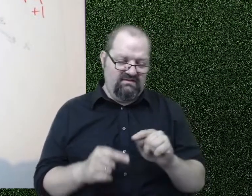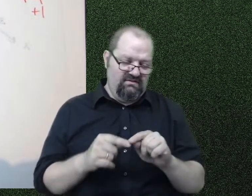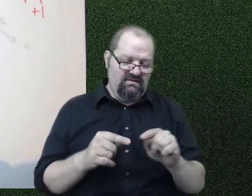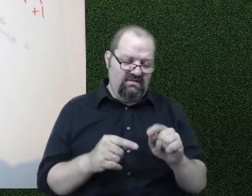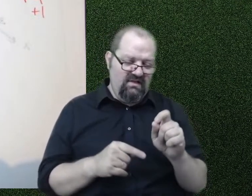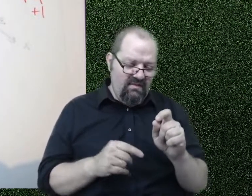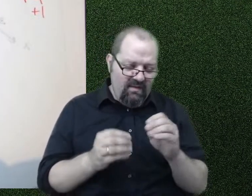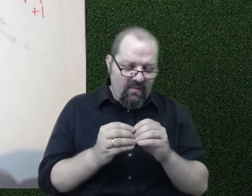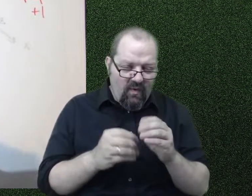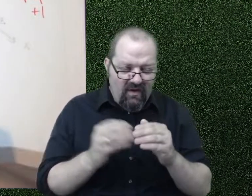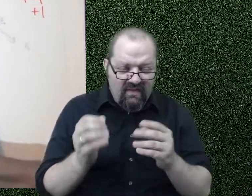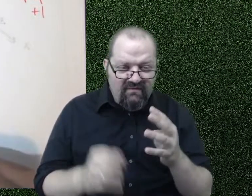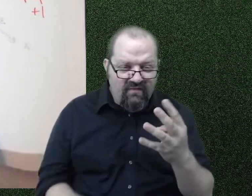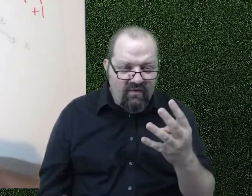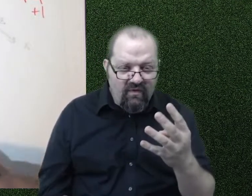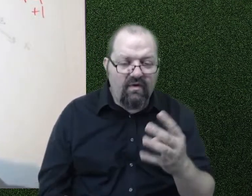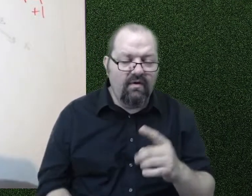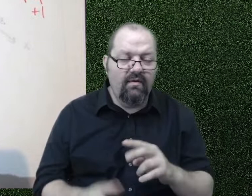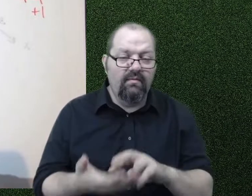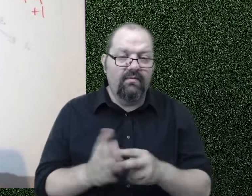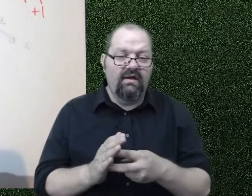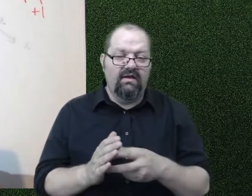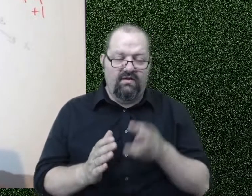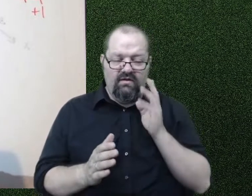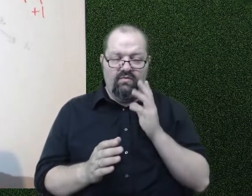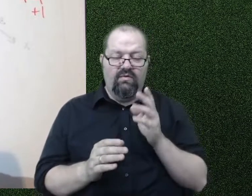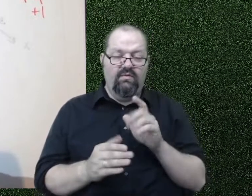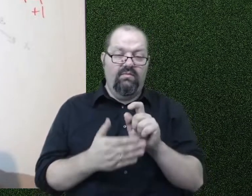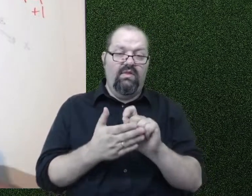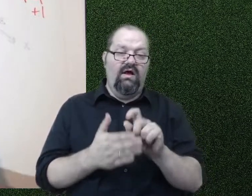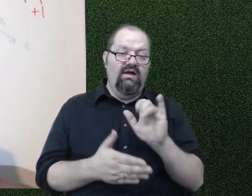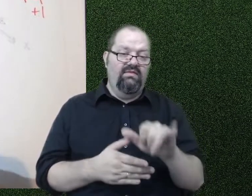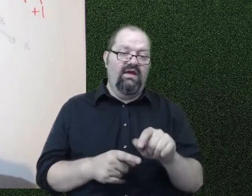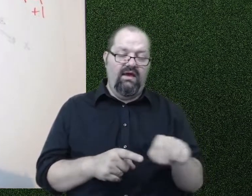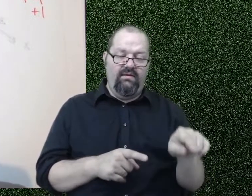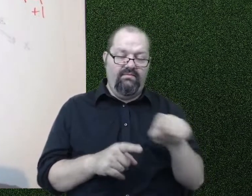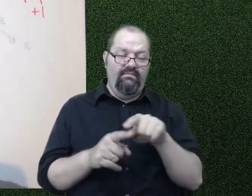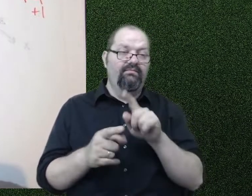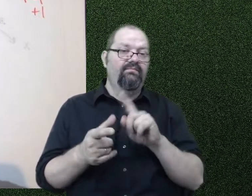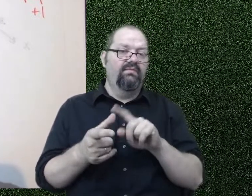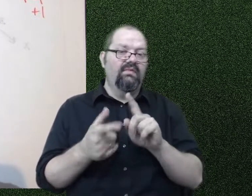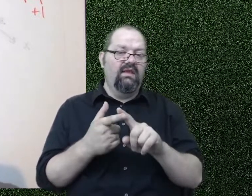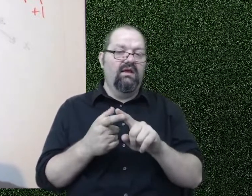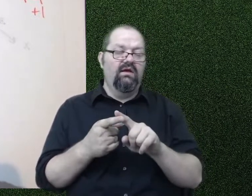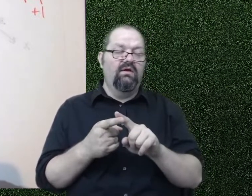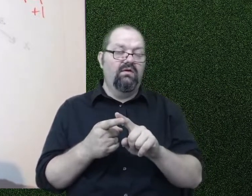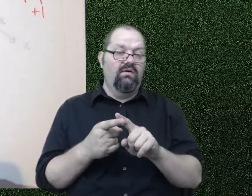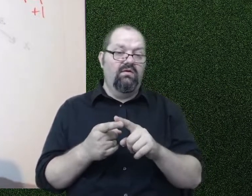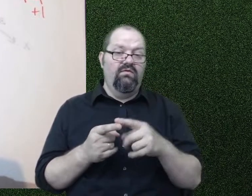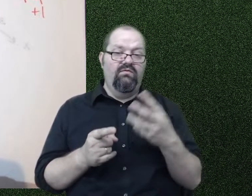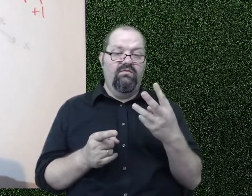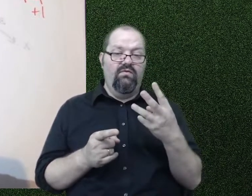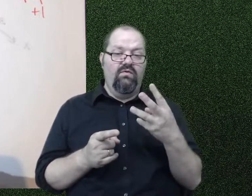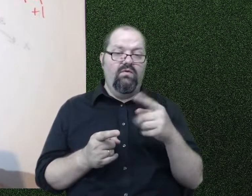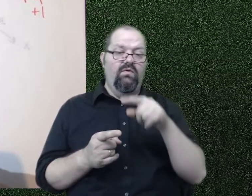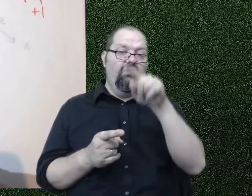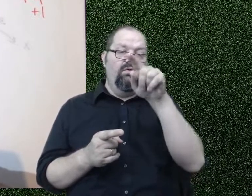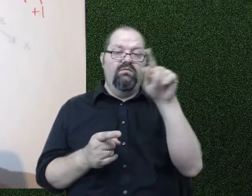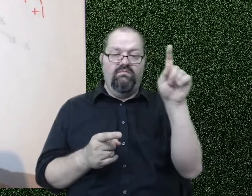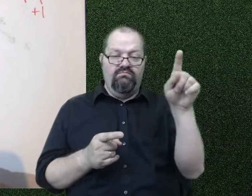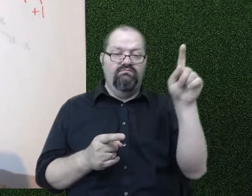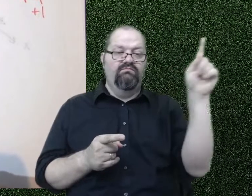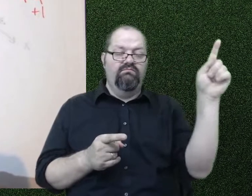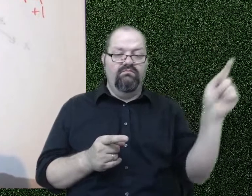4. So I'd plot this point, and I'd go out 4 plus units in the x direction, y direction, and z